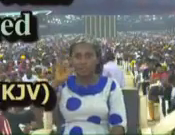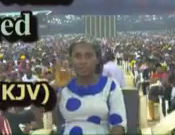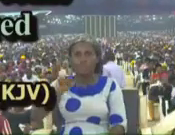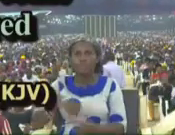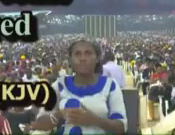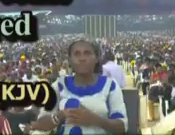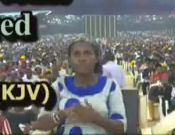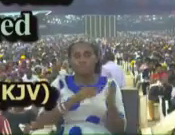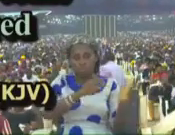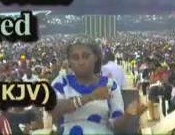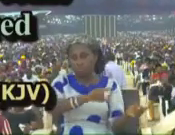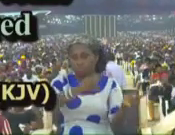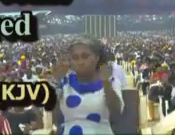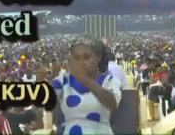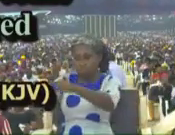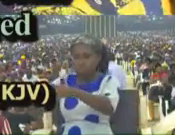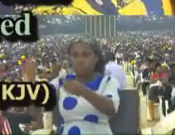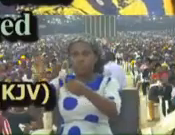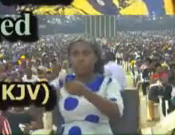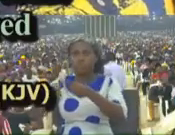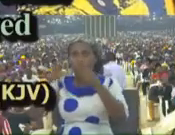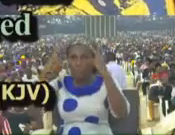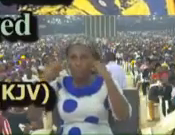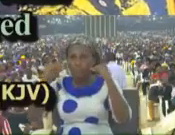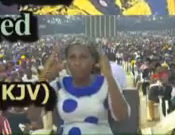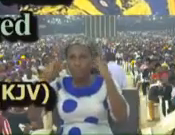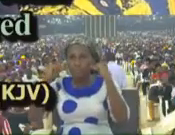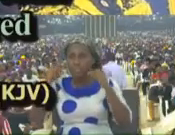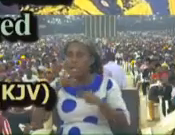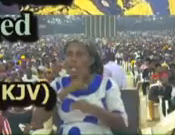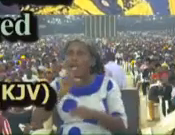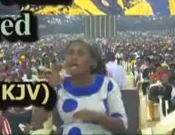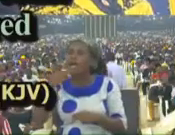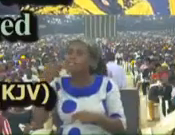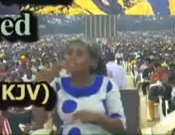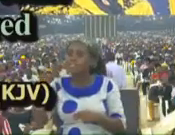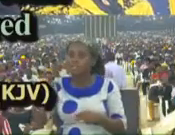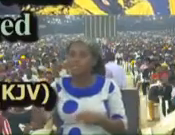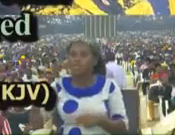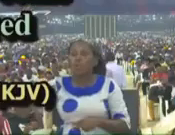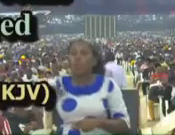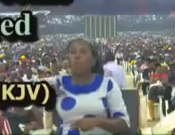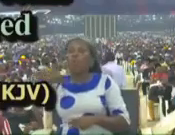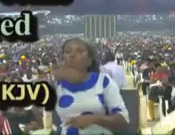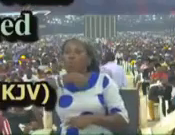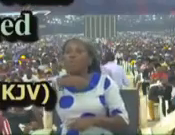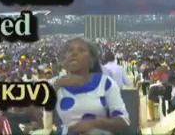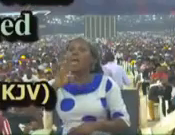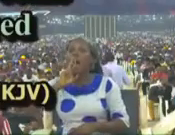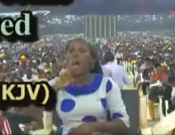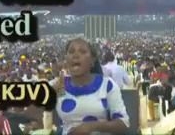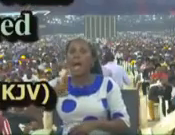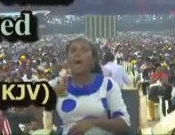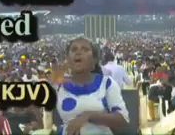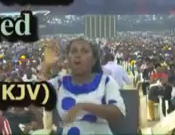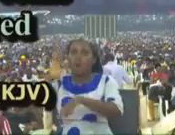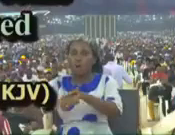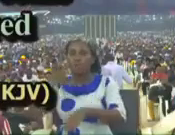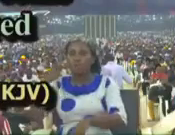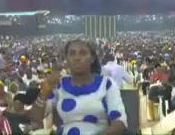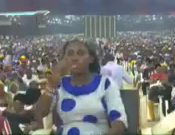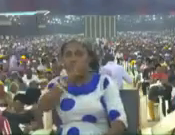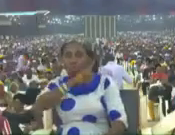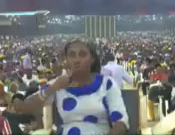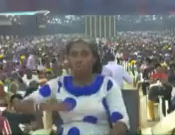cross over to the side of Moses. They said, we are on the Lord's